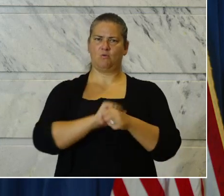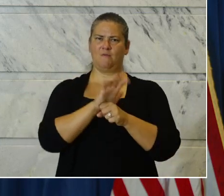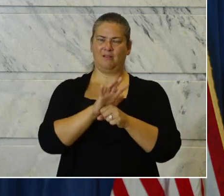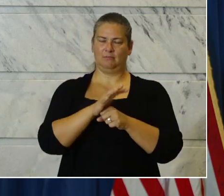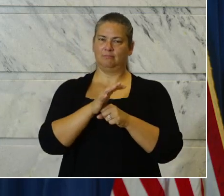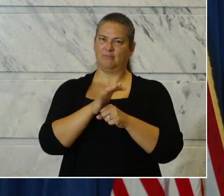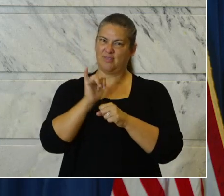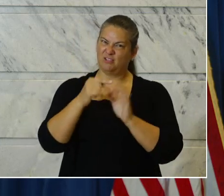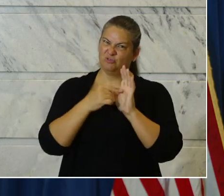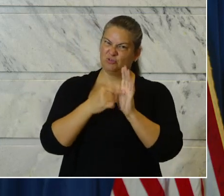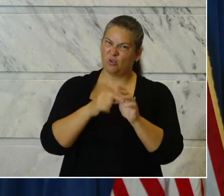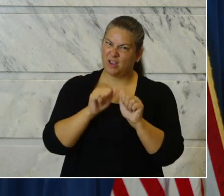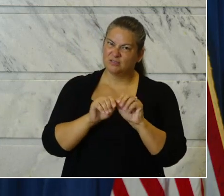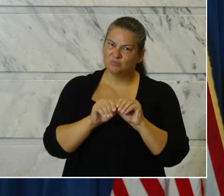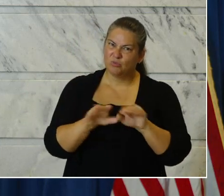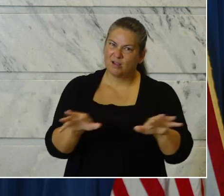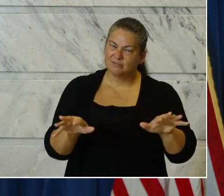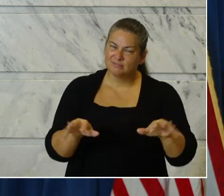get some relief